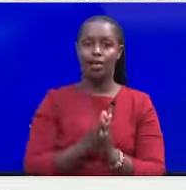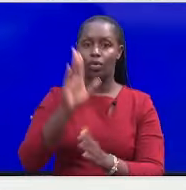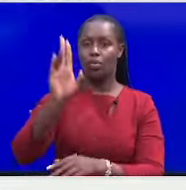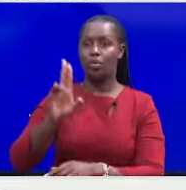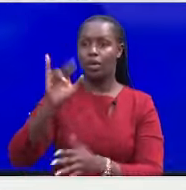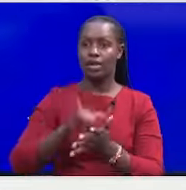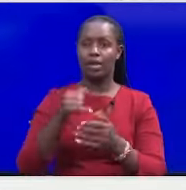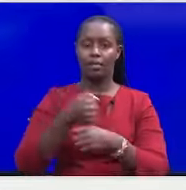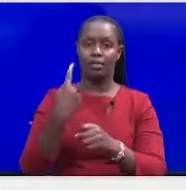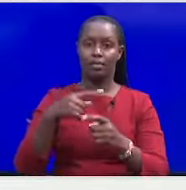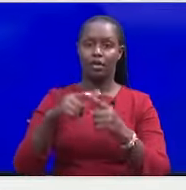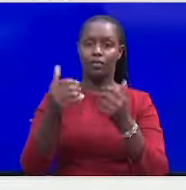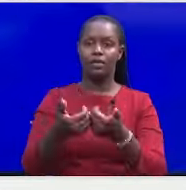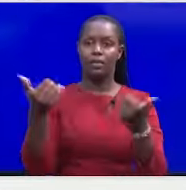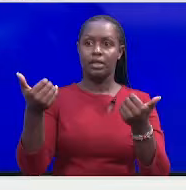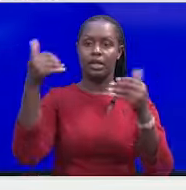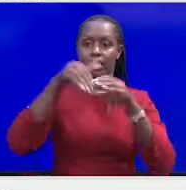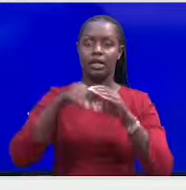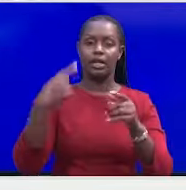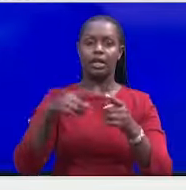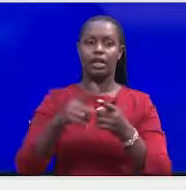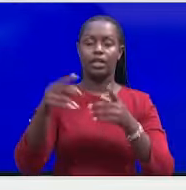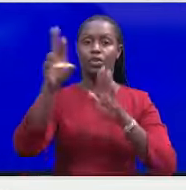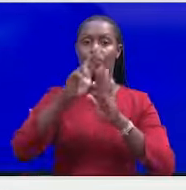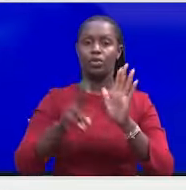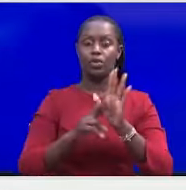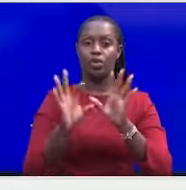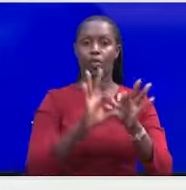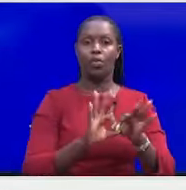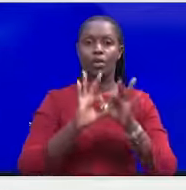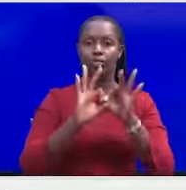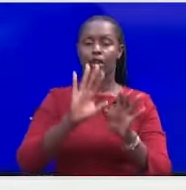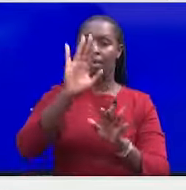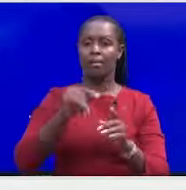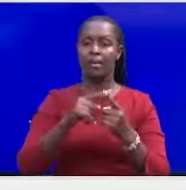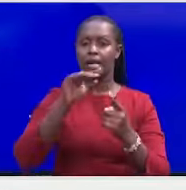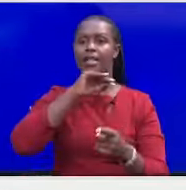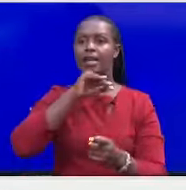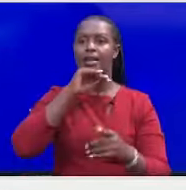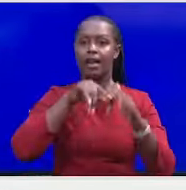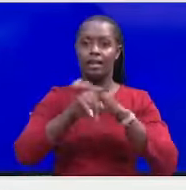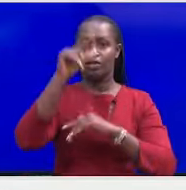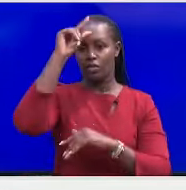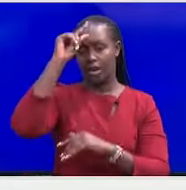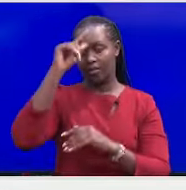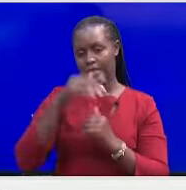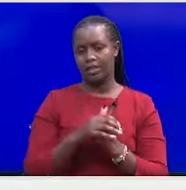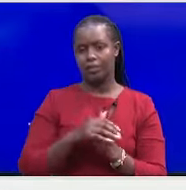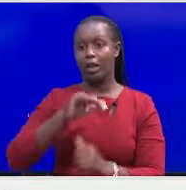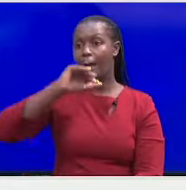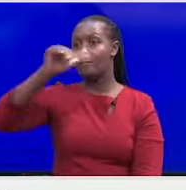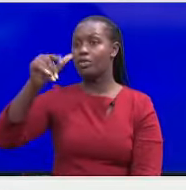to a splinter faction within the ruling coalition of those disgruntled by Raila's entry to government. Kwa sababu kule mlimani